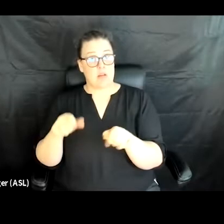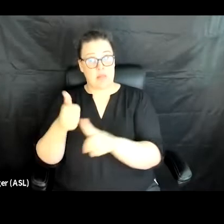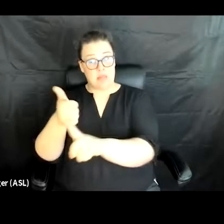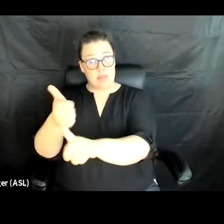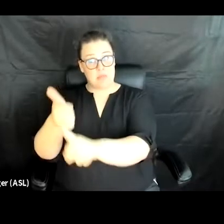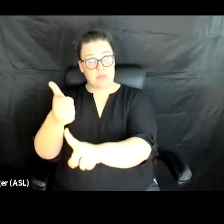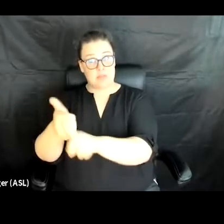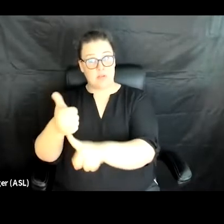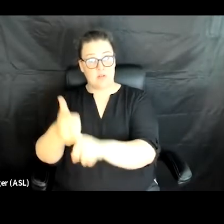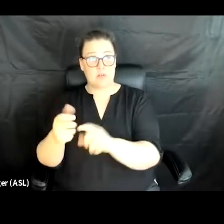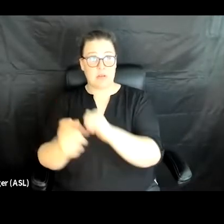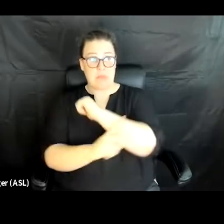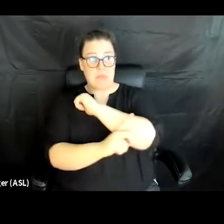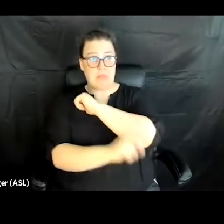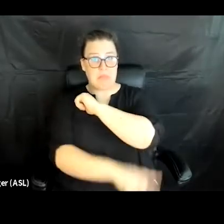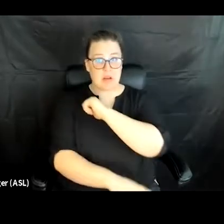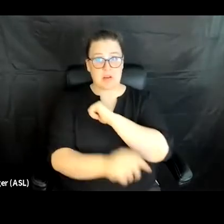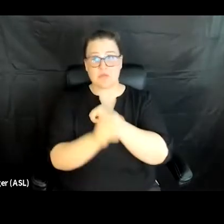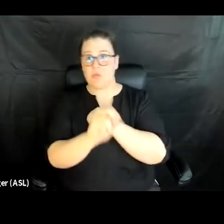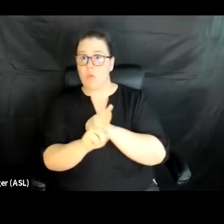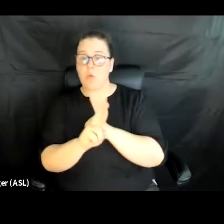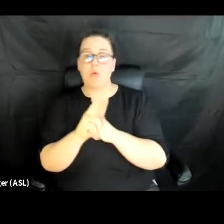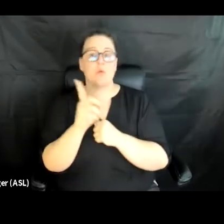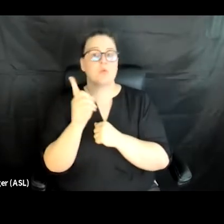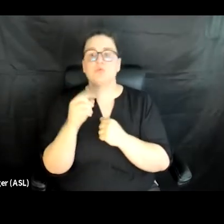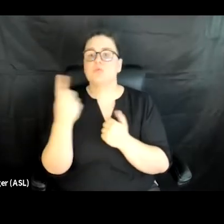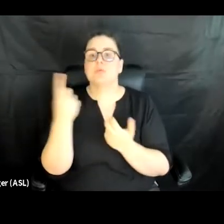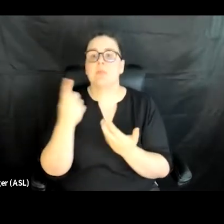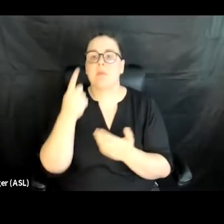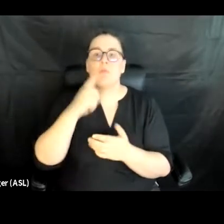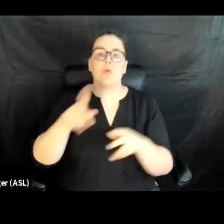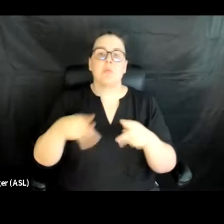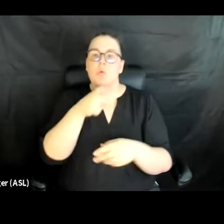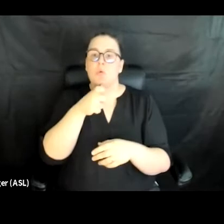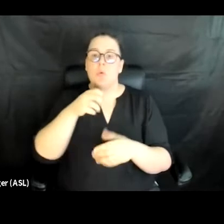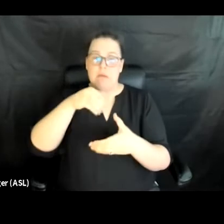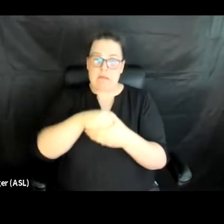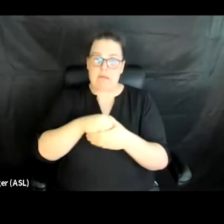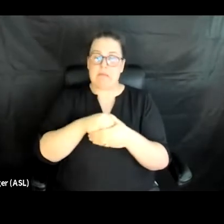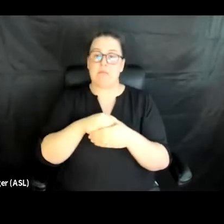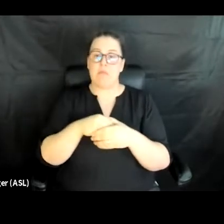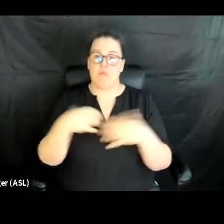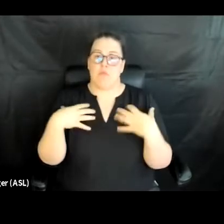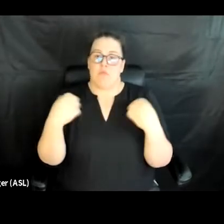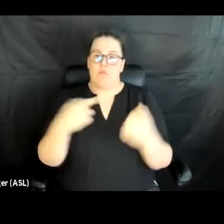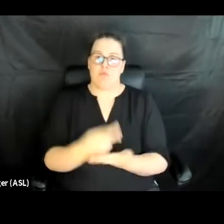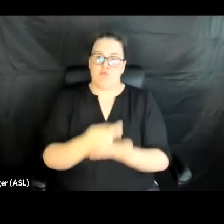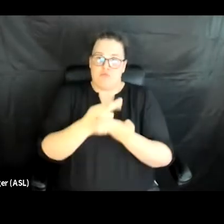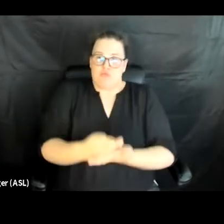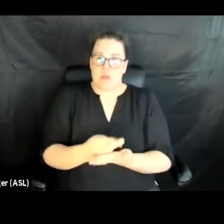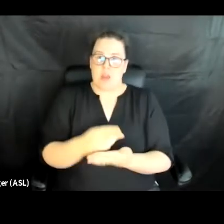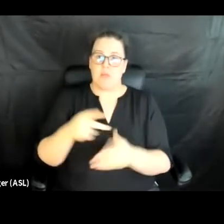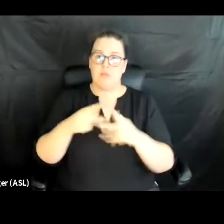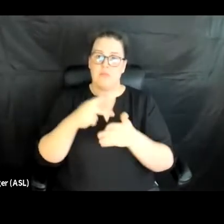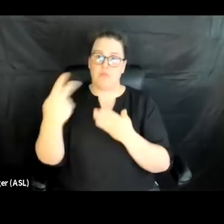for those who are in rehabilitation programs? And some of you may be aware of the fact that